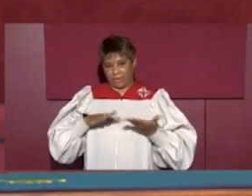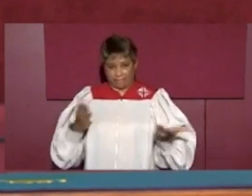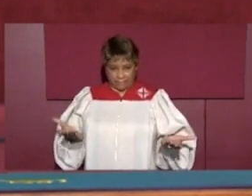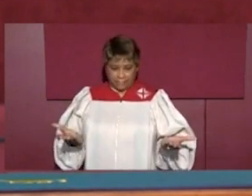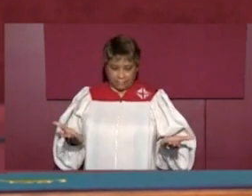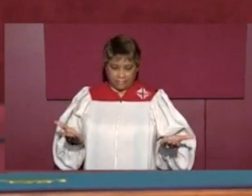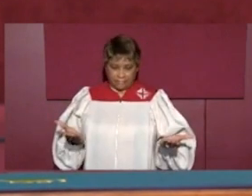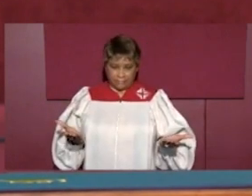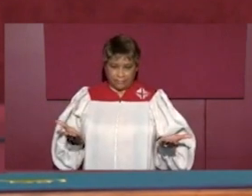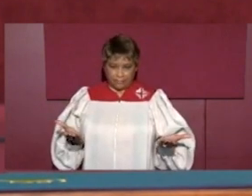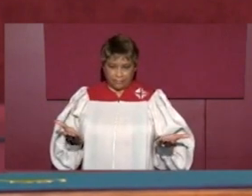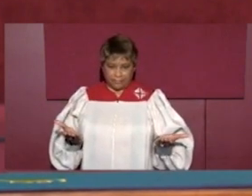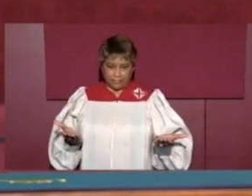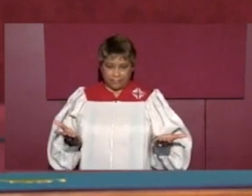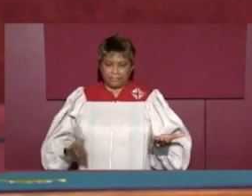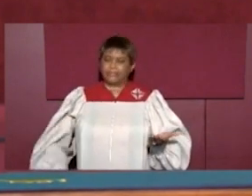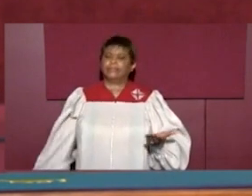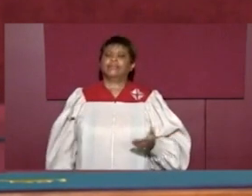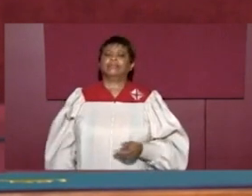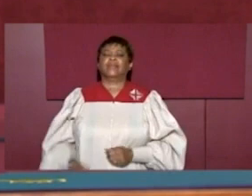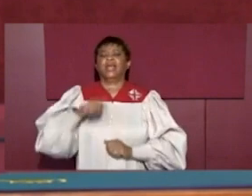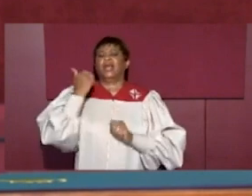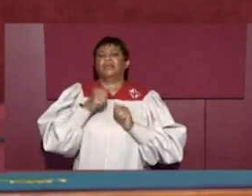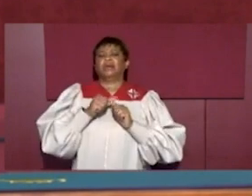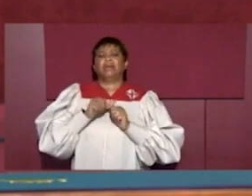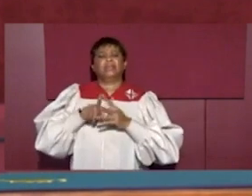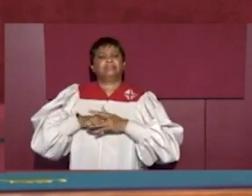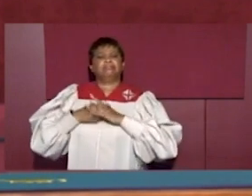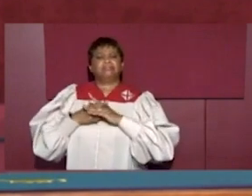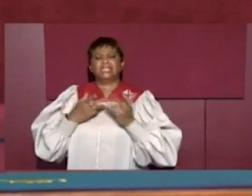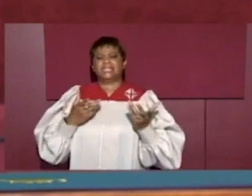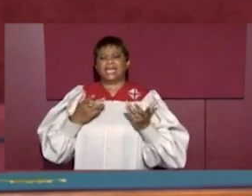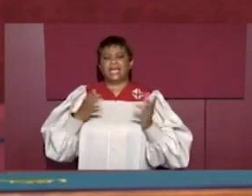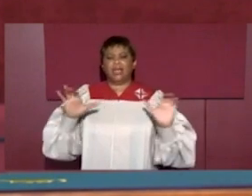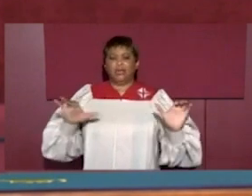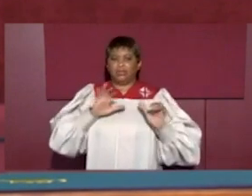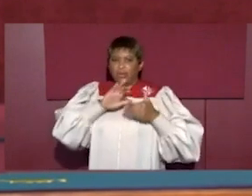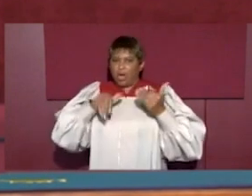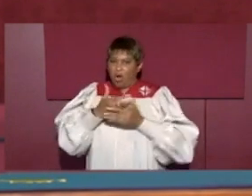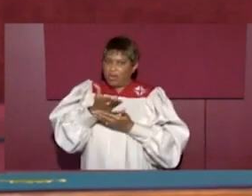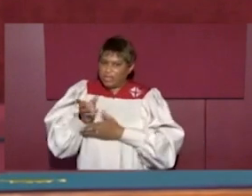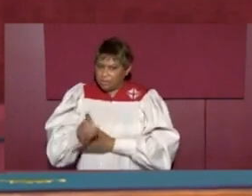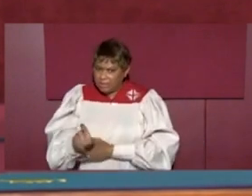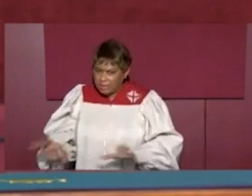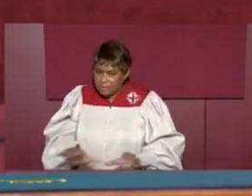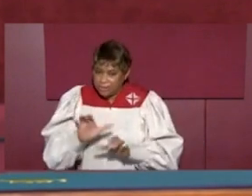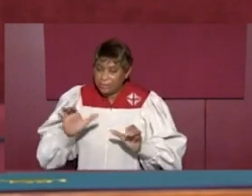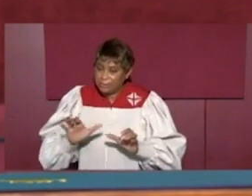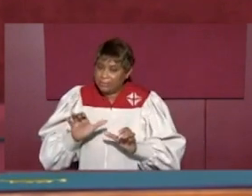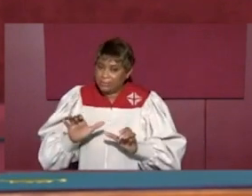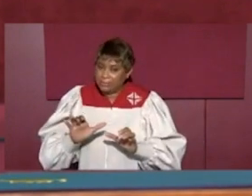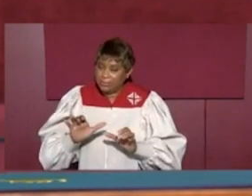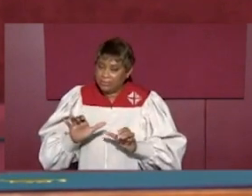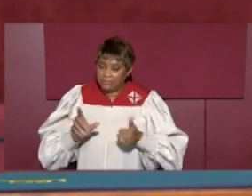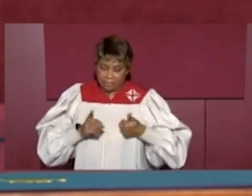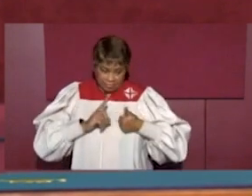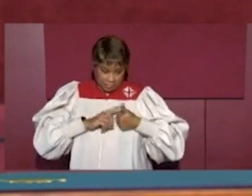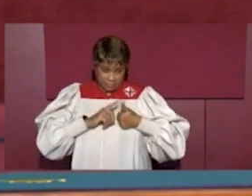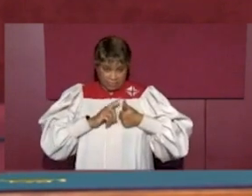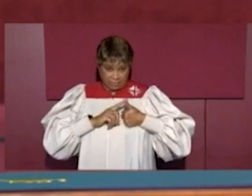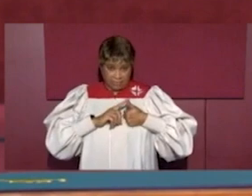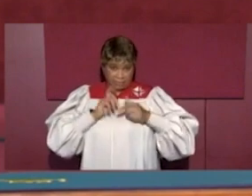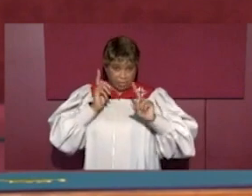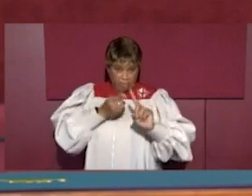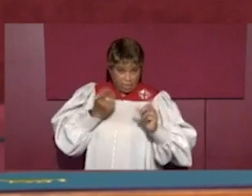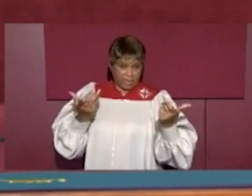forgive. Now, remember in the beginning I said doing all that you need to do? So point number one and point number